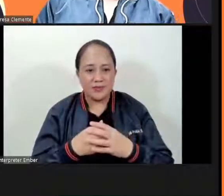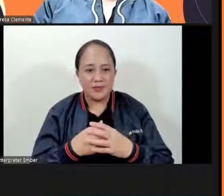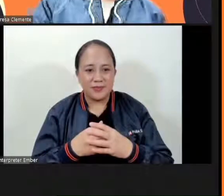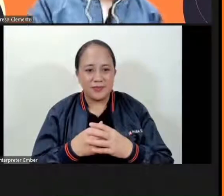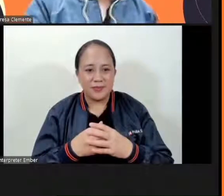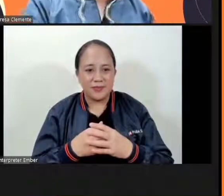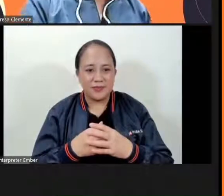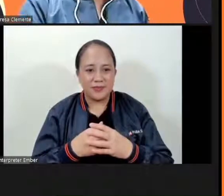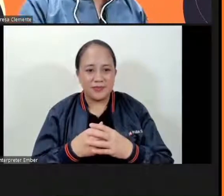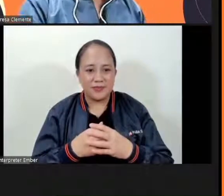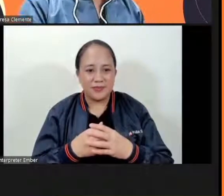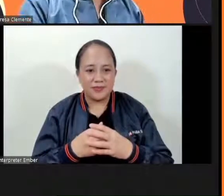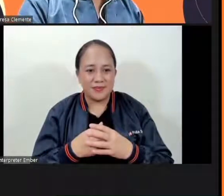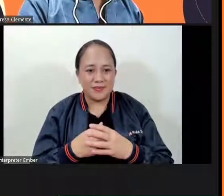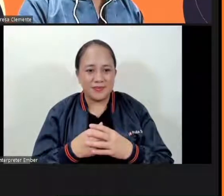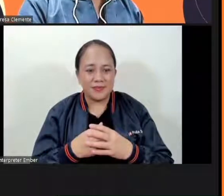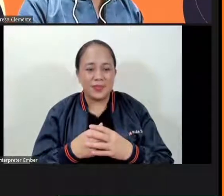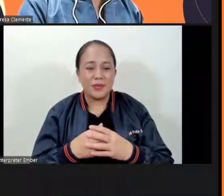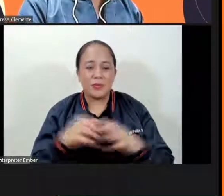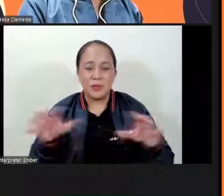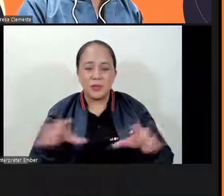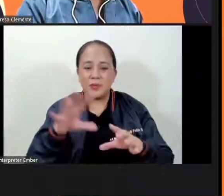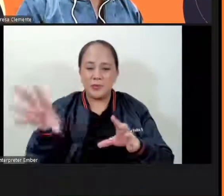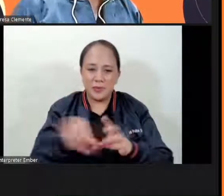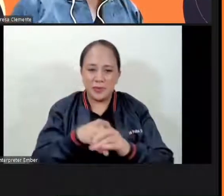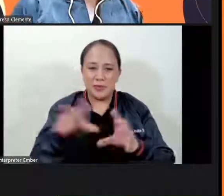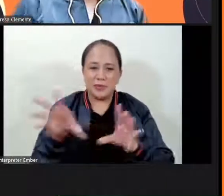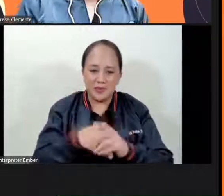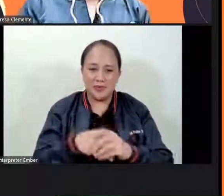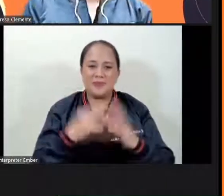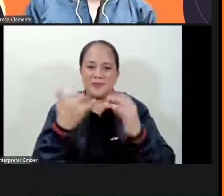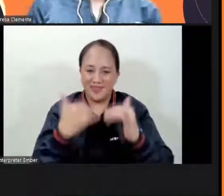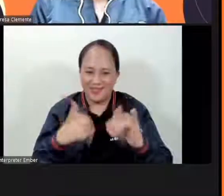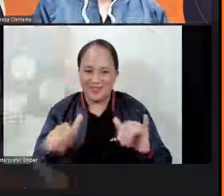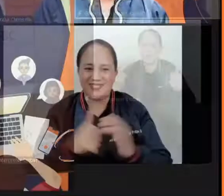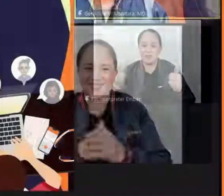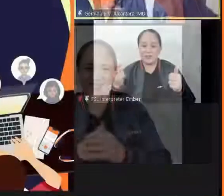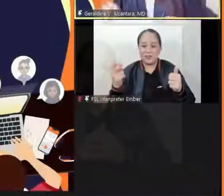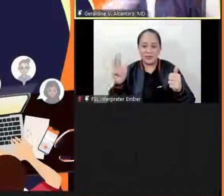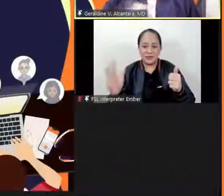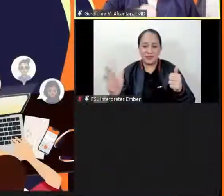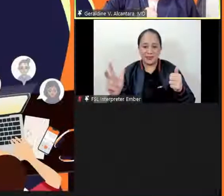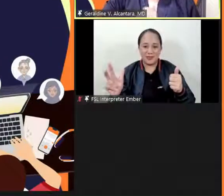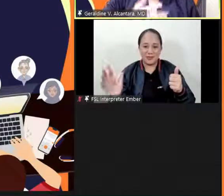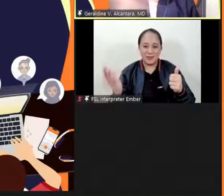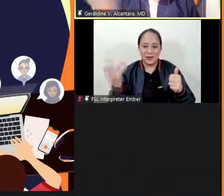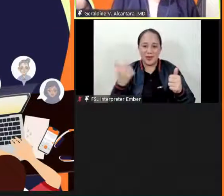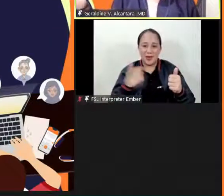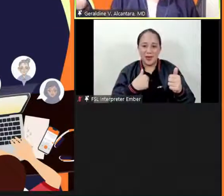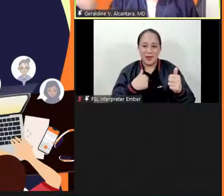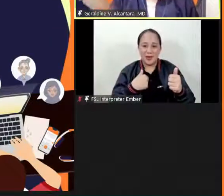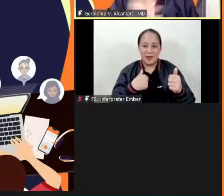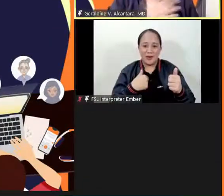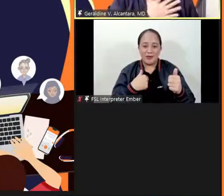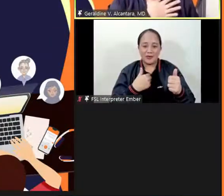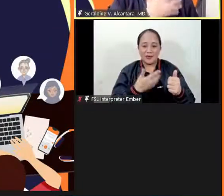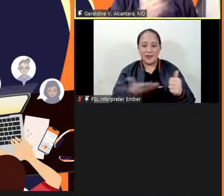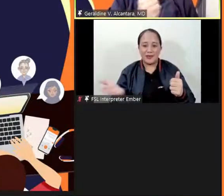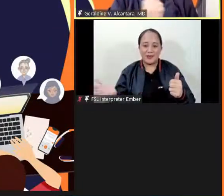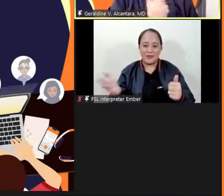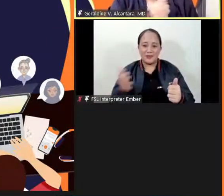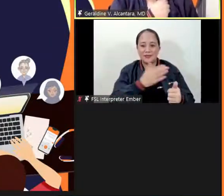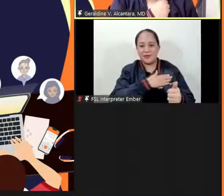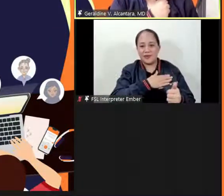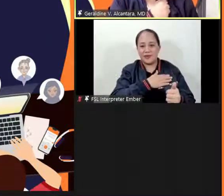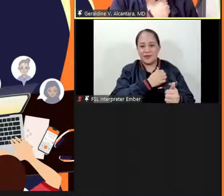you to the active participants as well. Okay, tayo, para